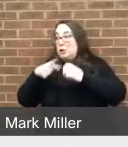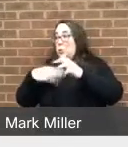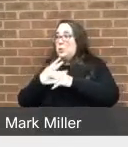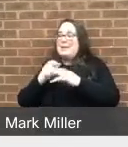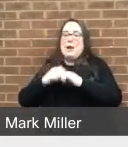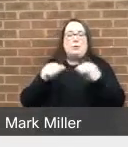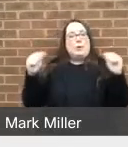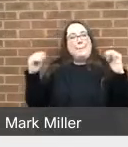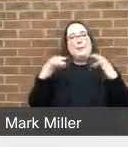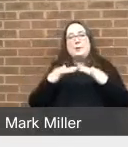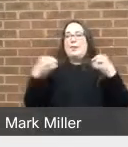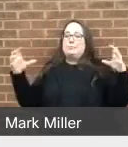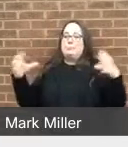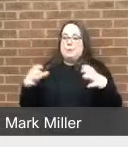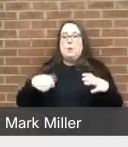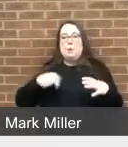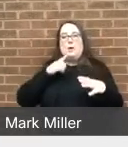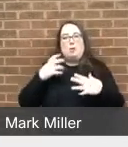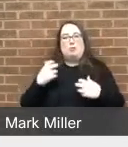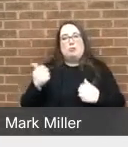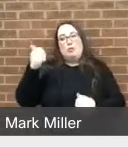together, we are stronger.